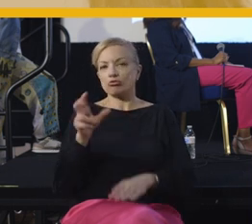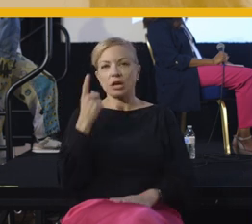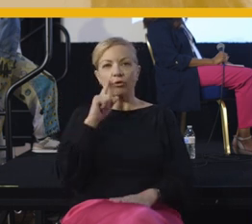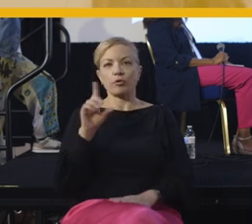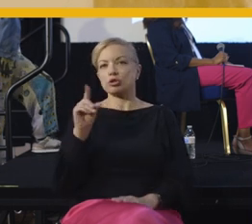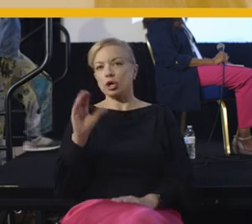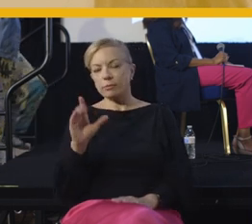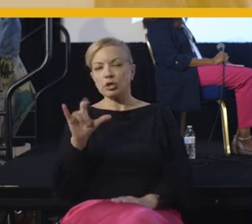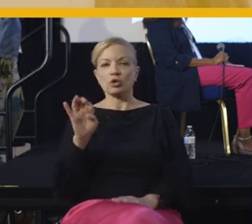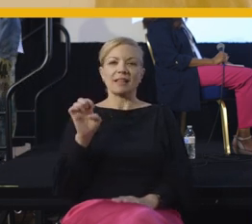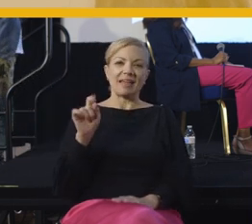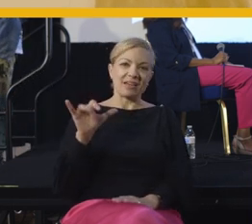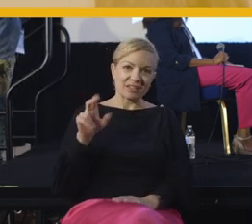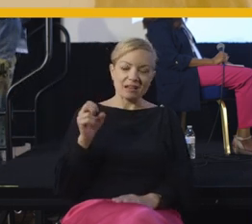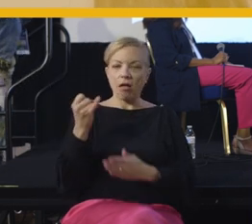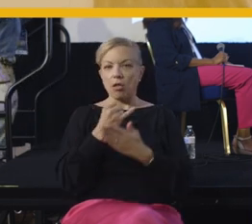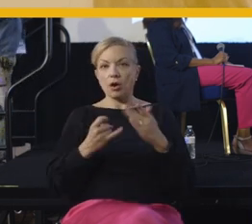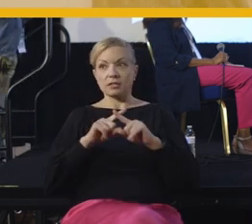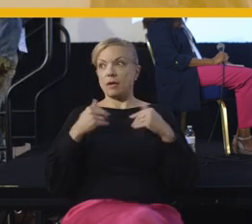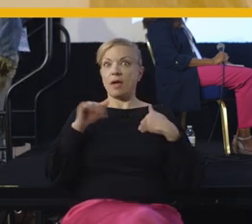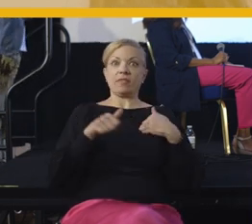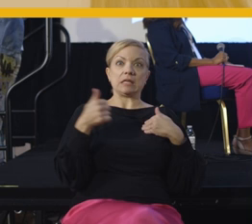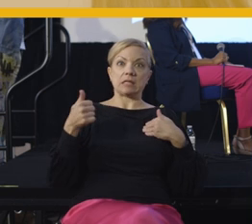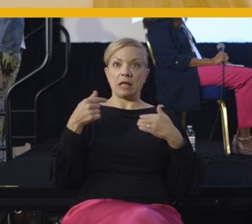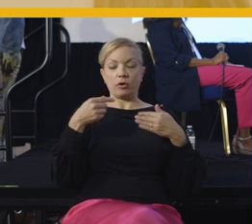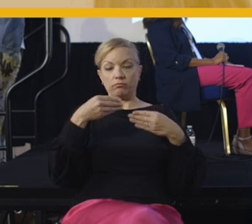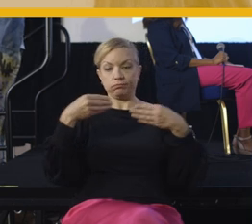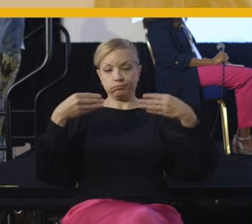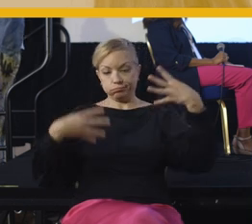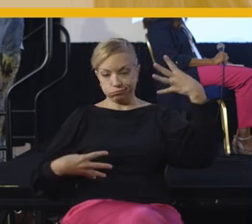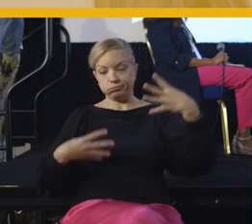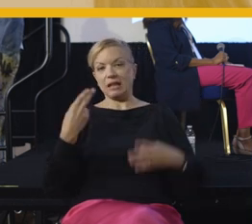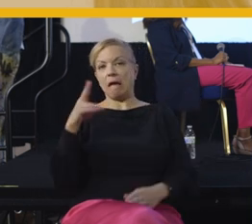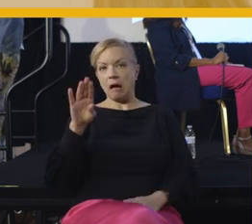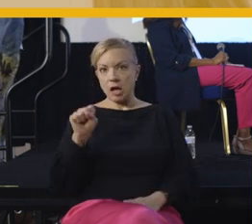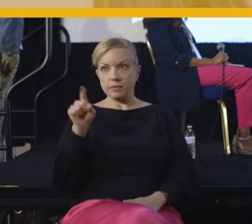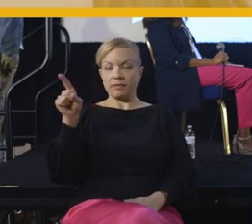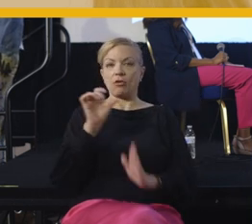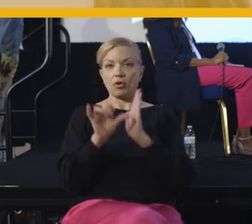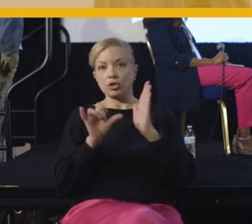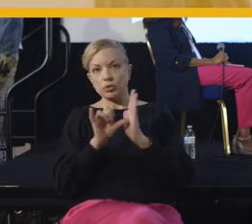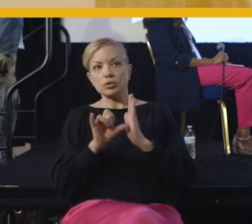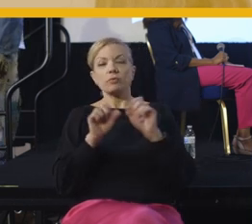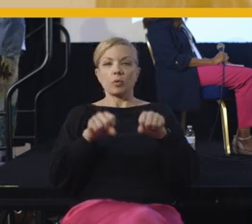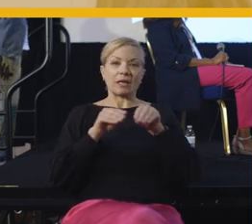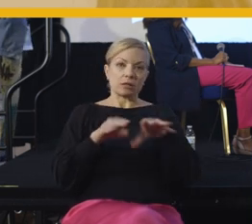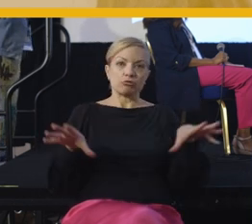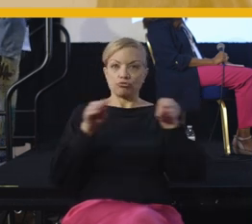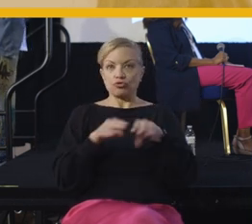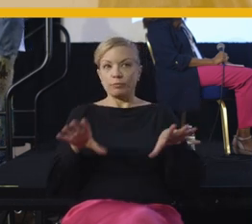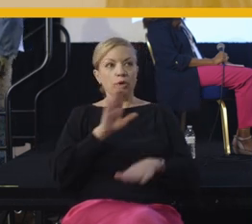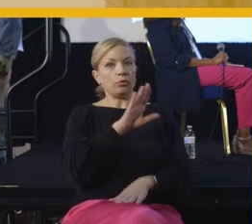for lifestyle and arts, but then we have all these other great hubs on YouTube and other platforms where we can distribute filmmakers'